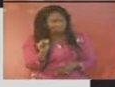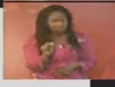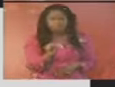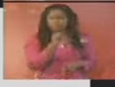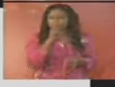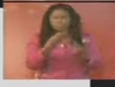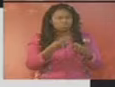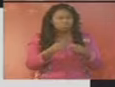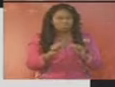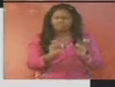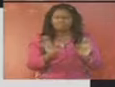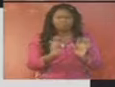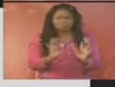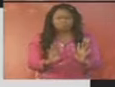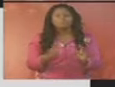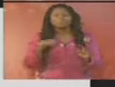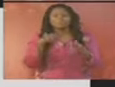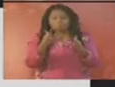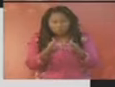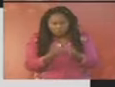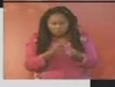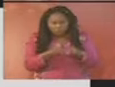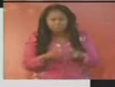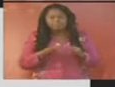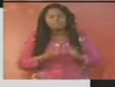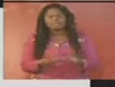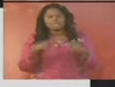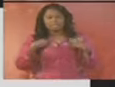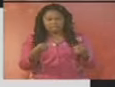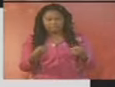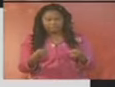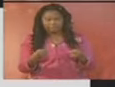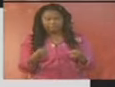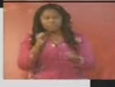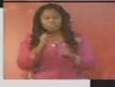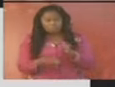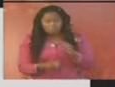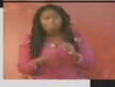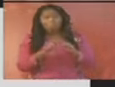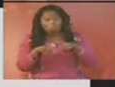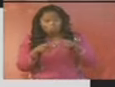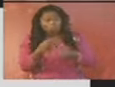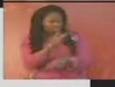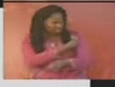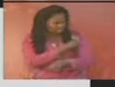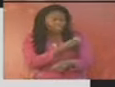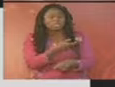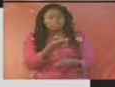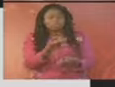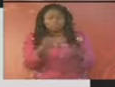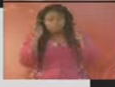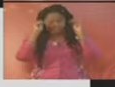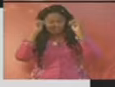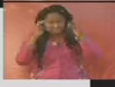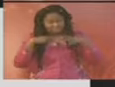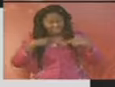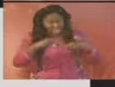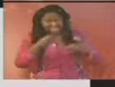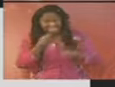combined will give you a certain percentage in the population. And as I said, for COVID-19, we're looking at upwards of